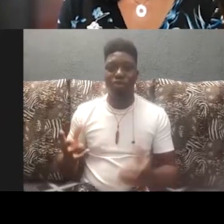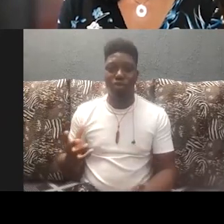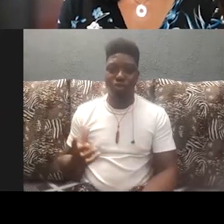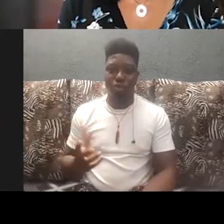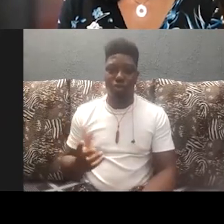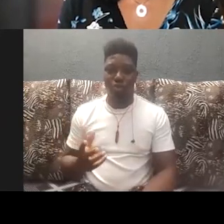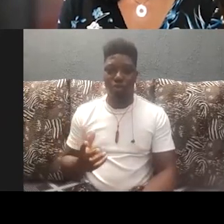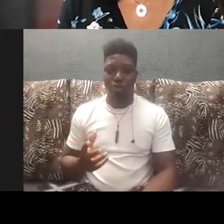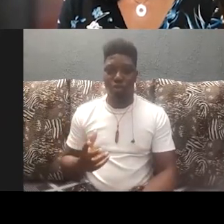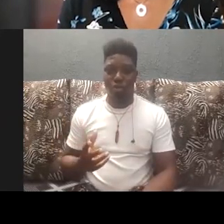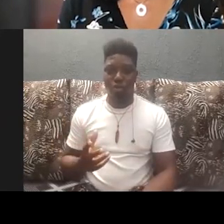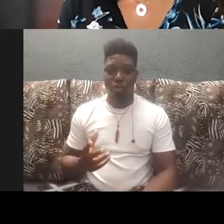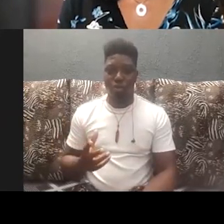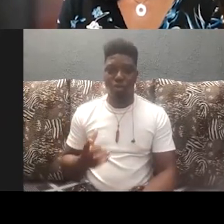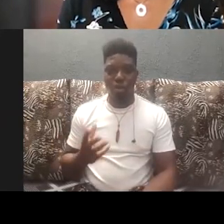also do.